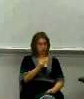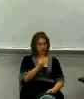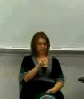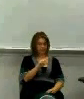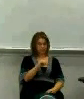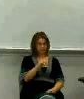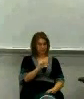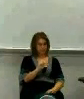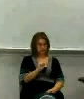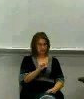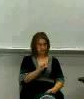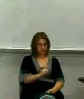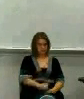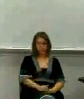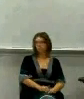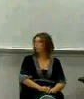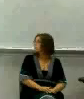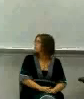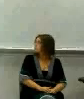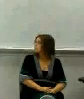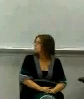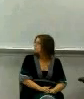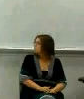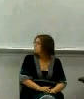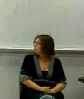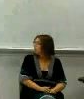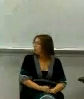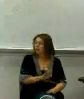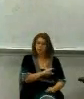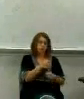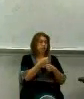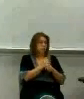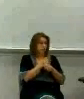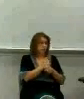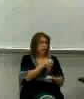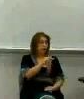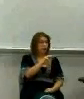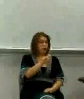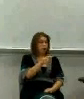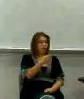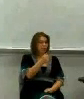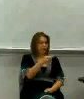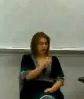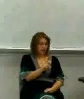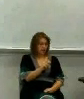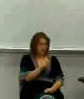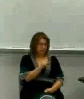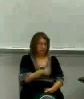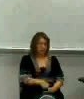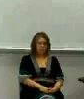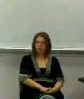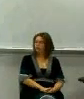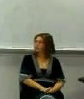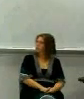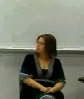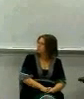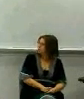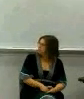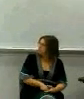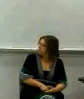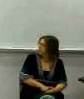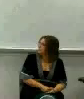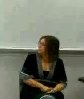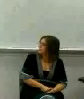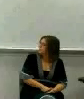methanogenesis. Okay, so they're generating methane, methanogenesis. Okay, so